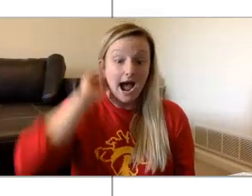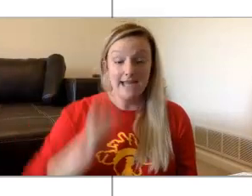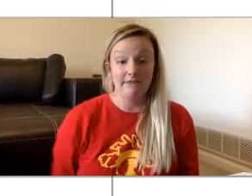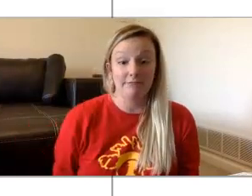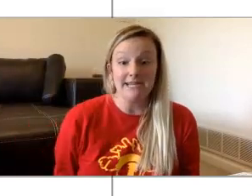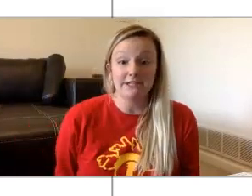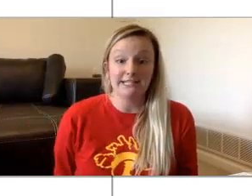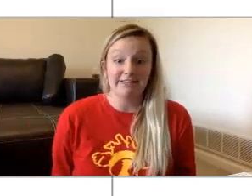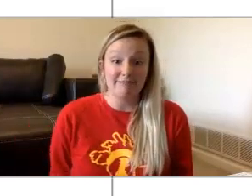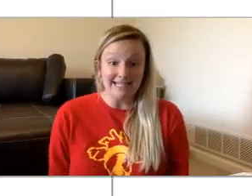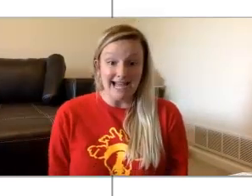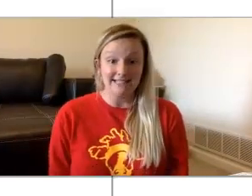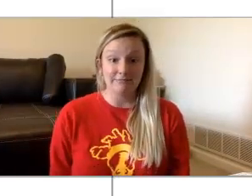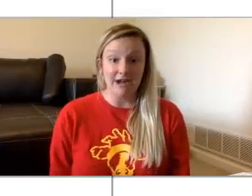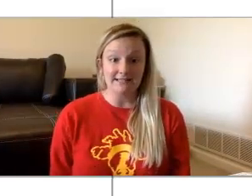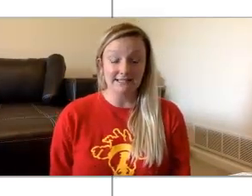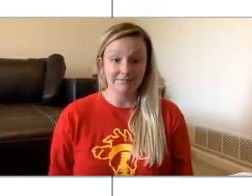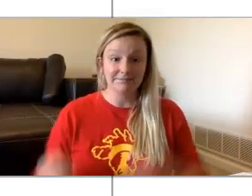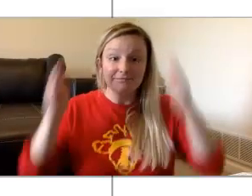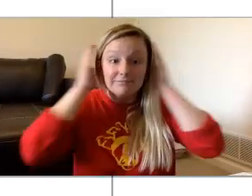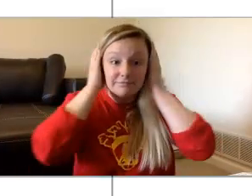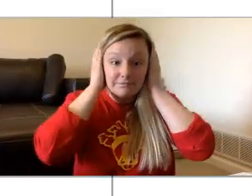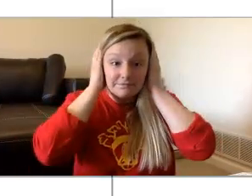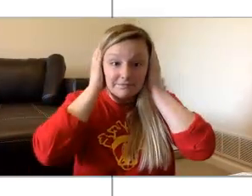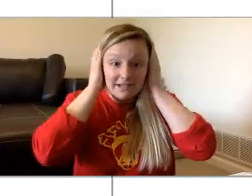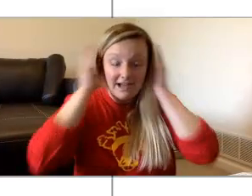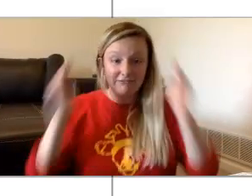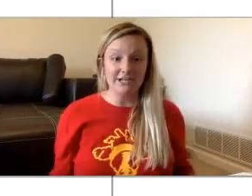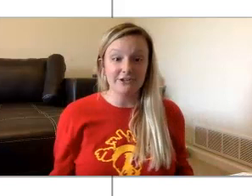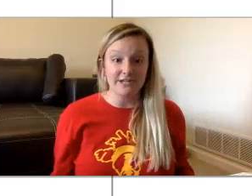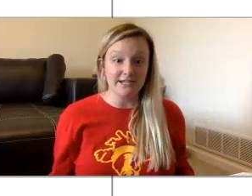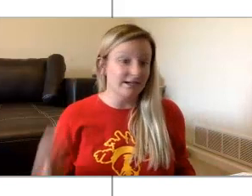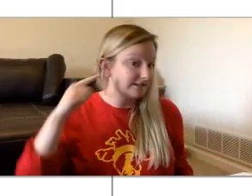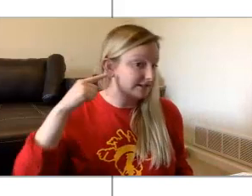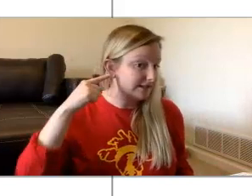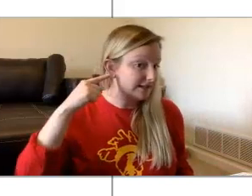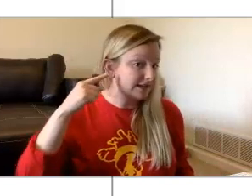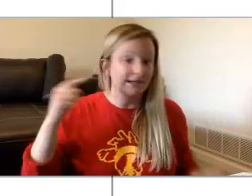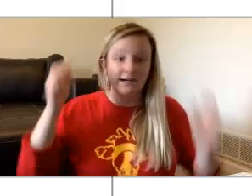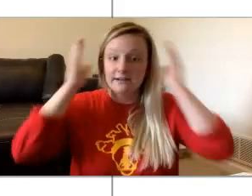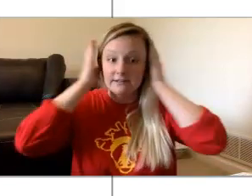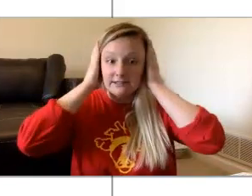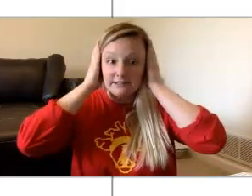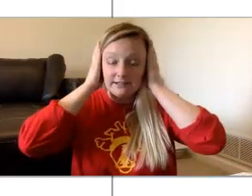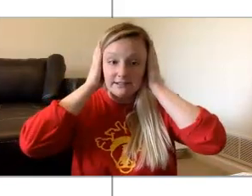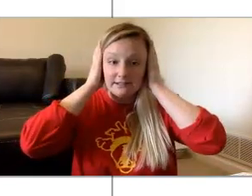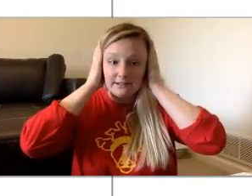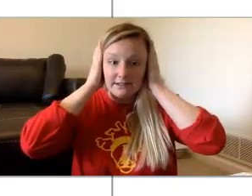I cover my ears to give my dad some rest. Covering your ears. Ear.